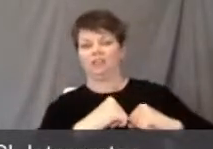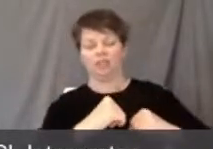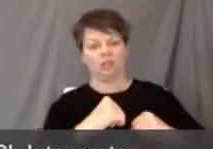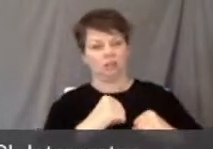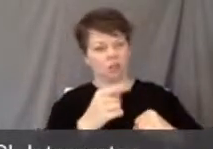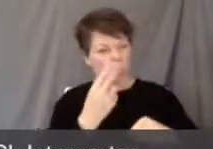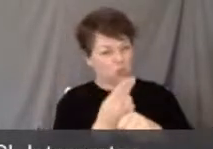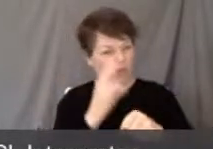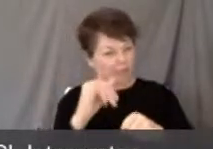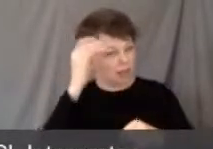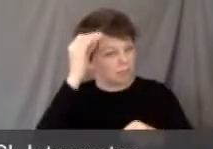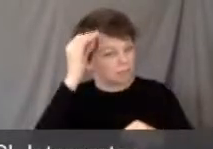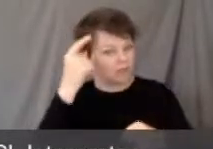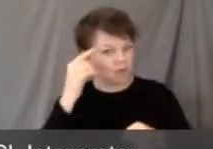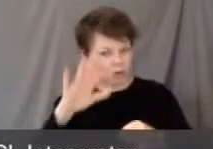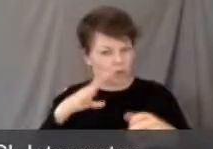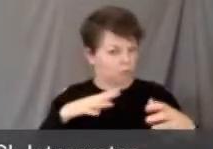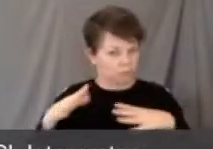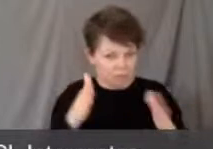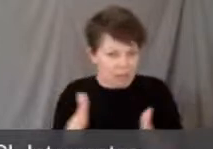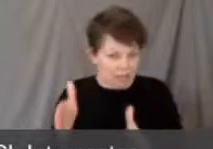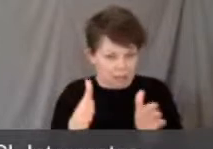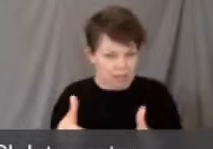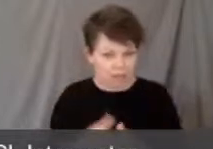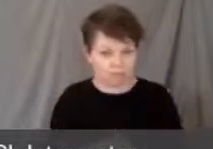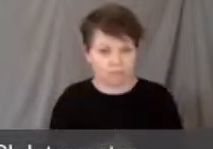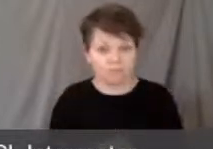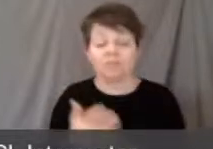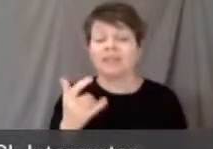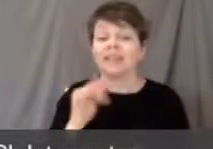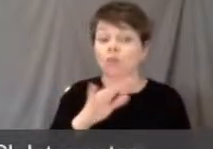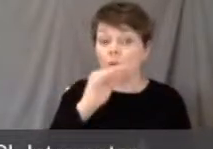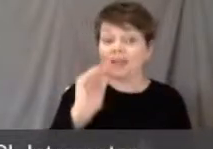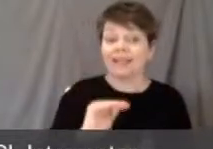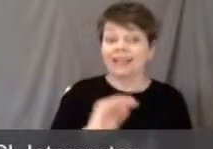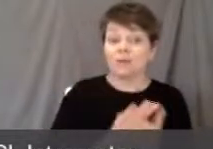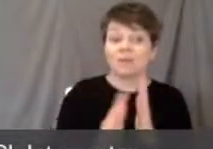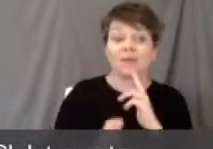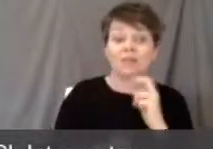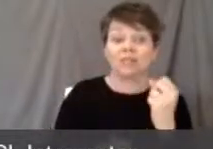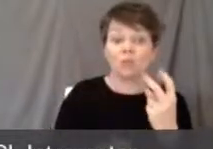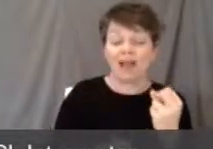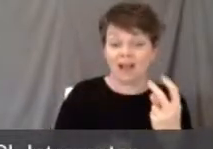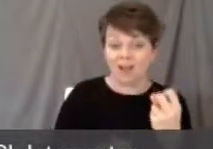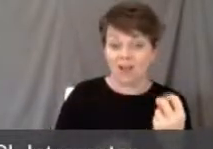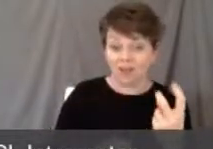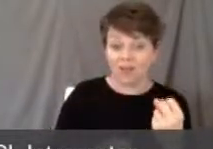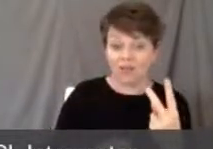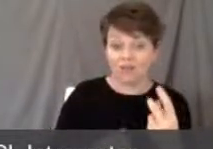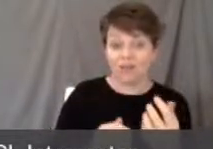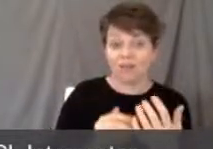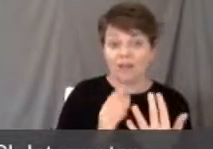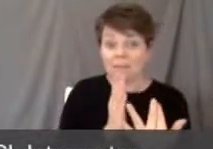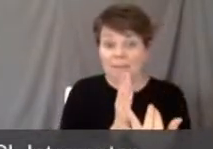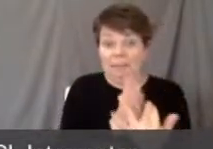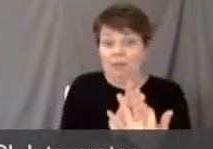We already mentioned this, but if a child turns 12 between doses, you can still give them the 10 microgram dose, or you can choose to go up to the